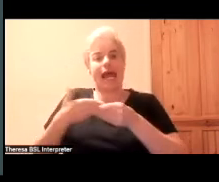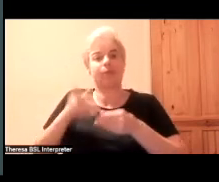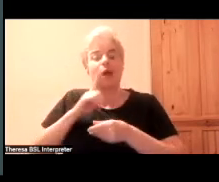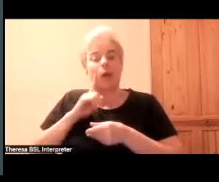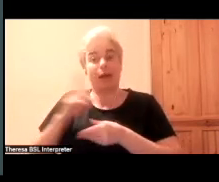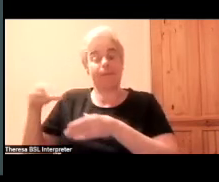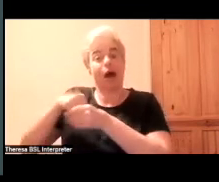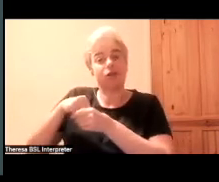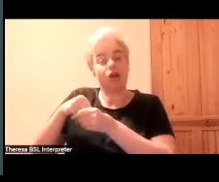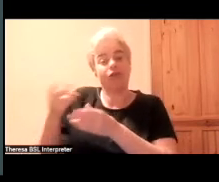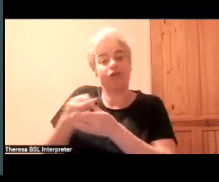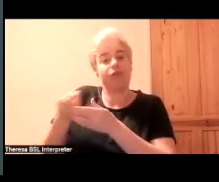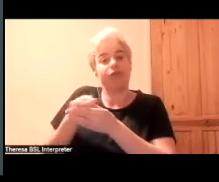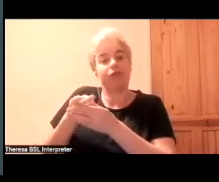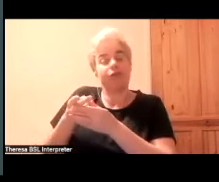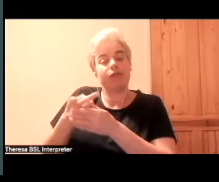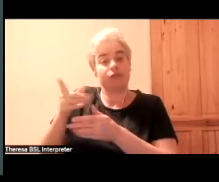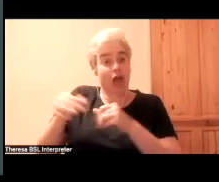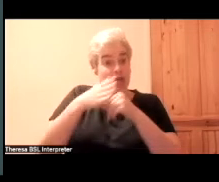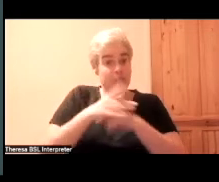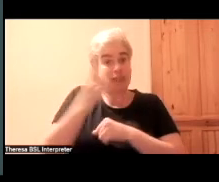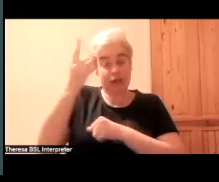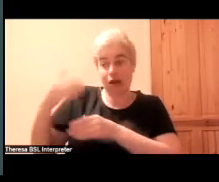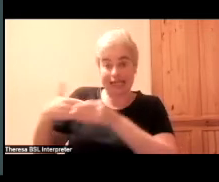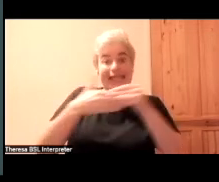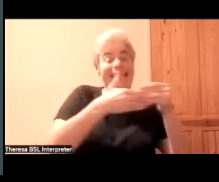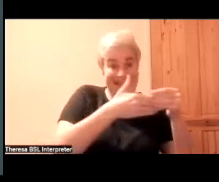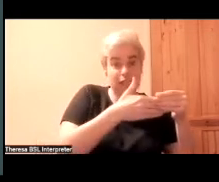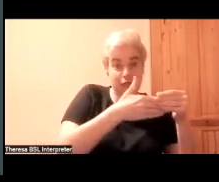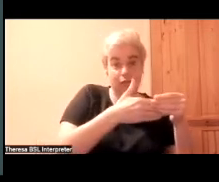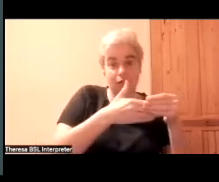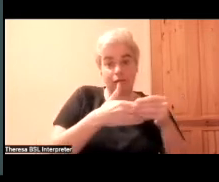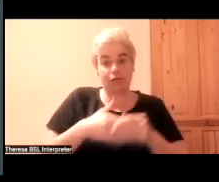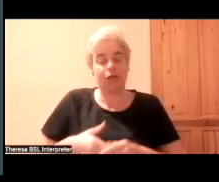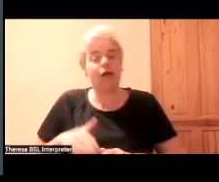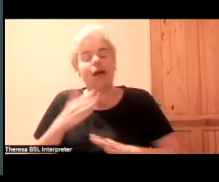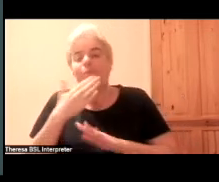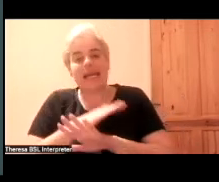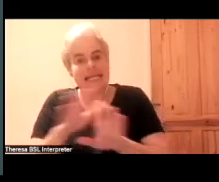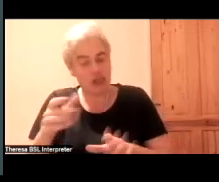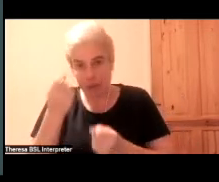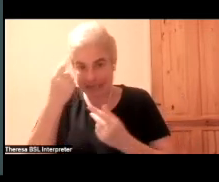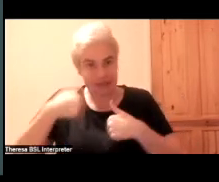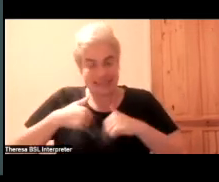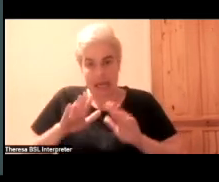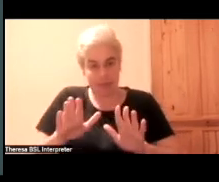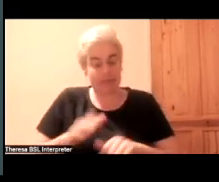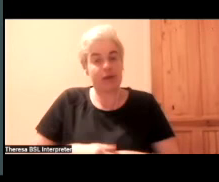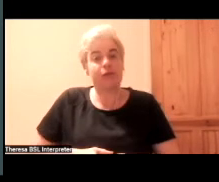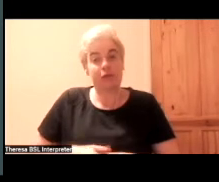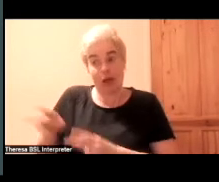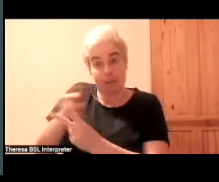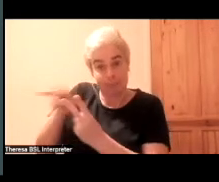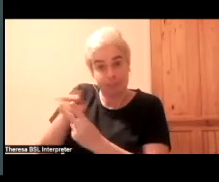couple, where the husband started off as the lead. Now, don't please misunderstand me. They are